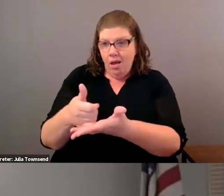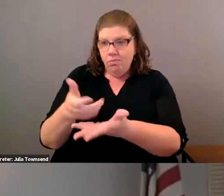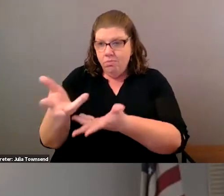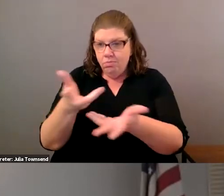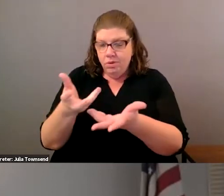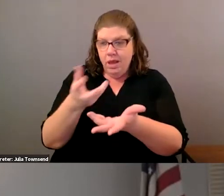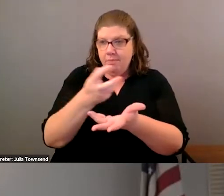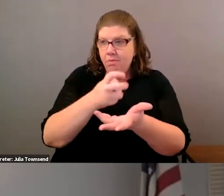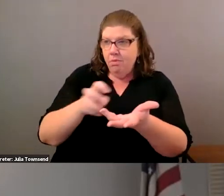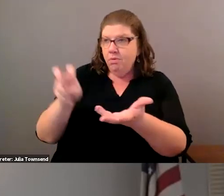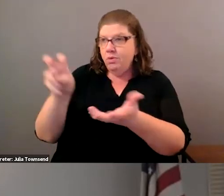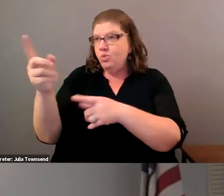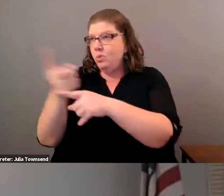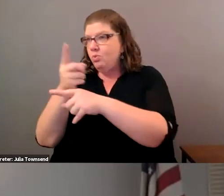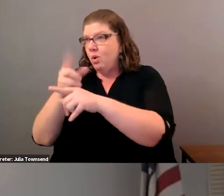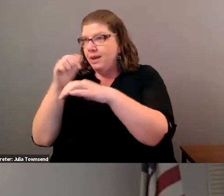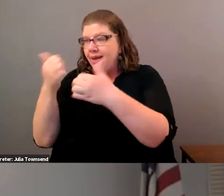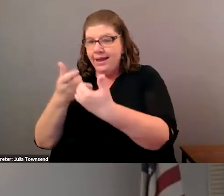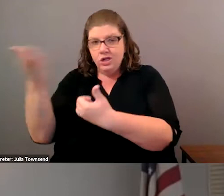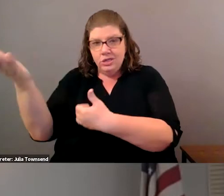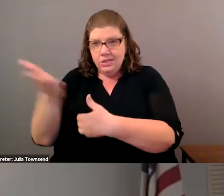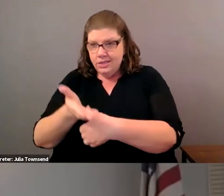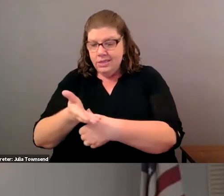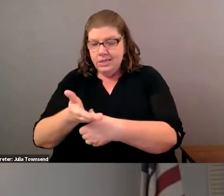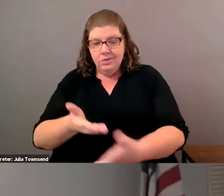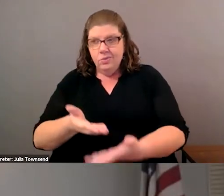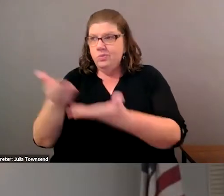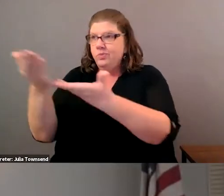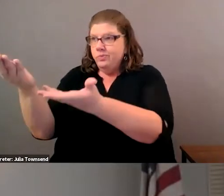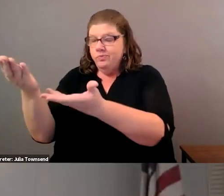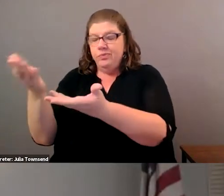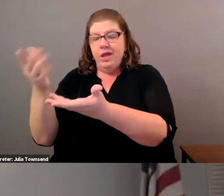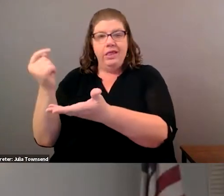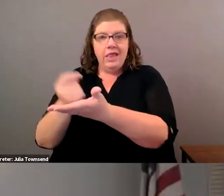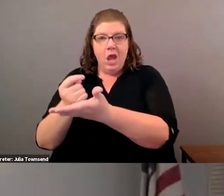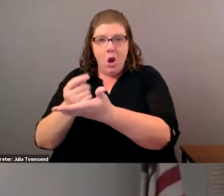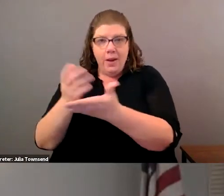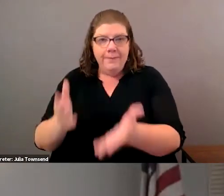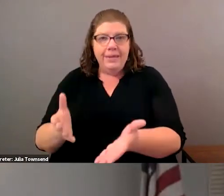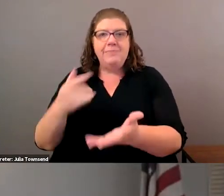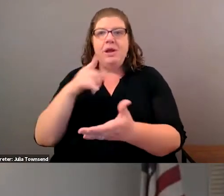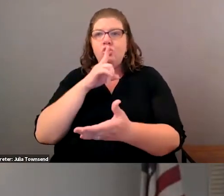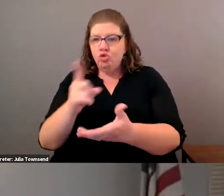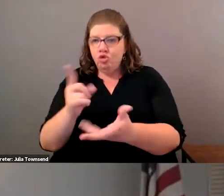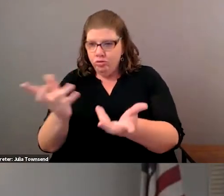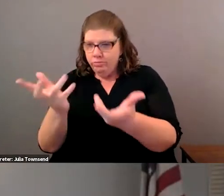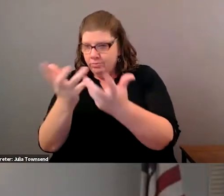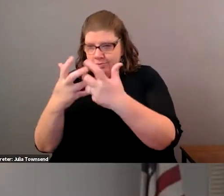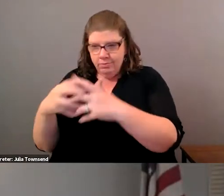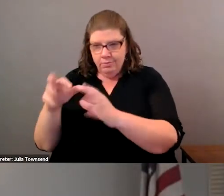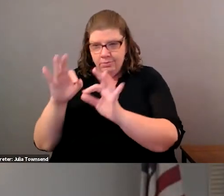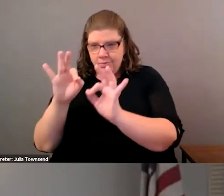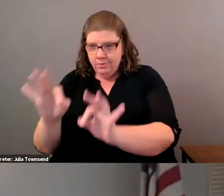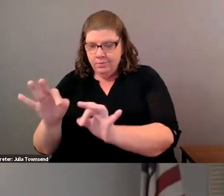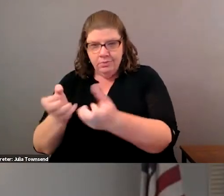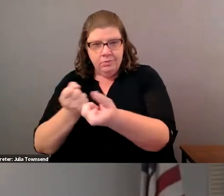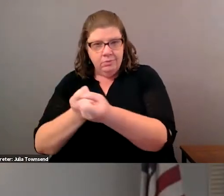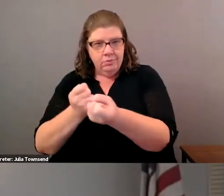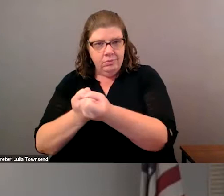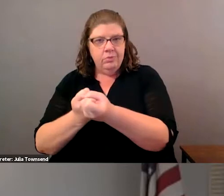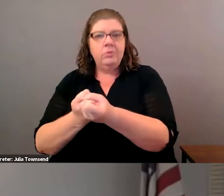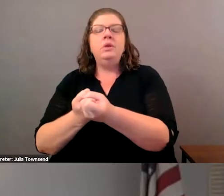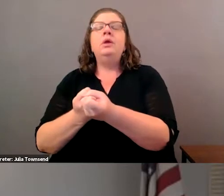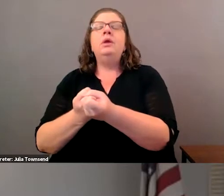to, appropriate agencies, and therapists to make sure that things are in place for them,